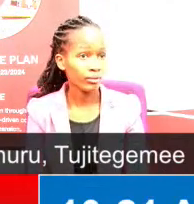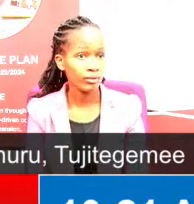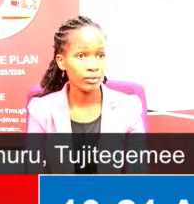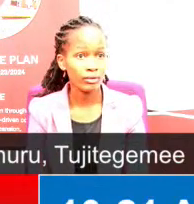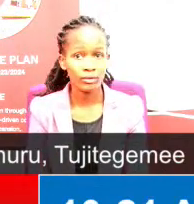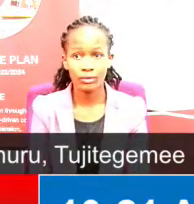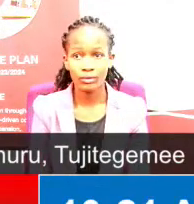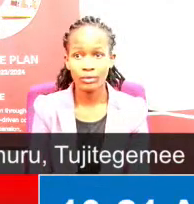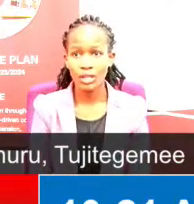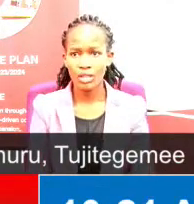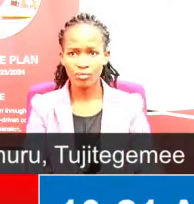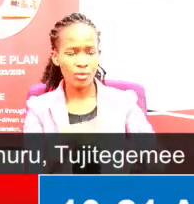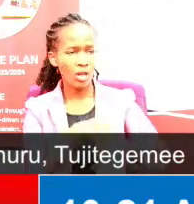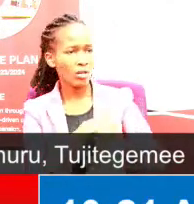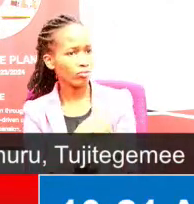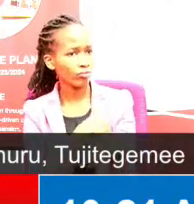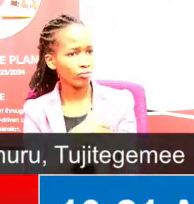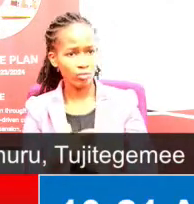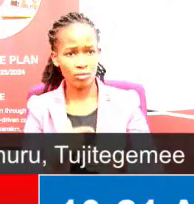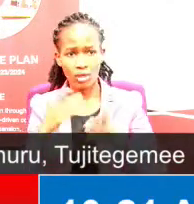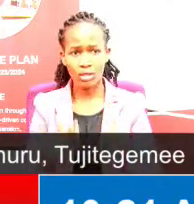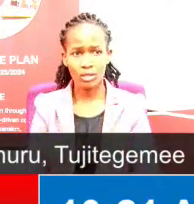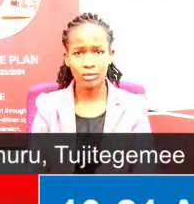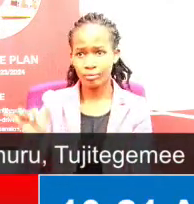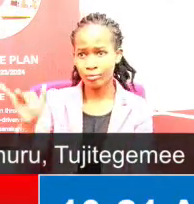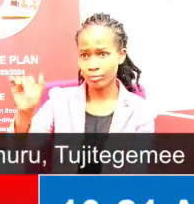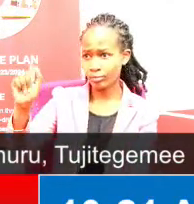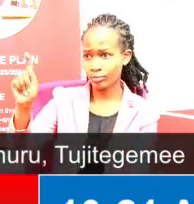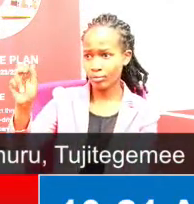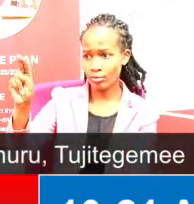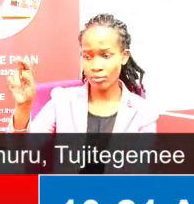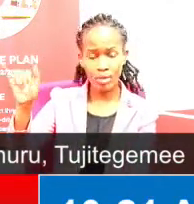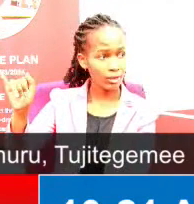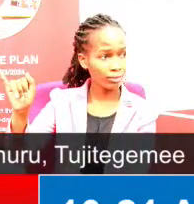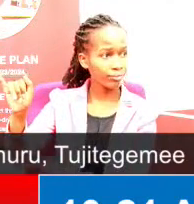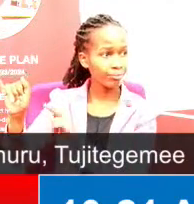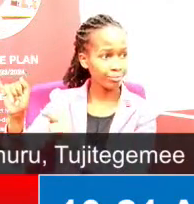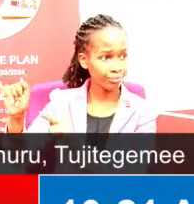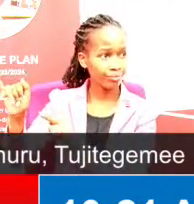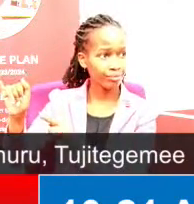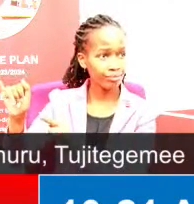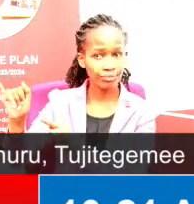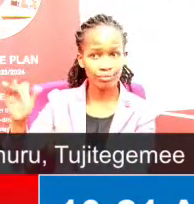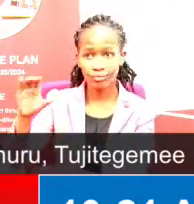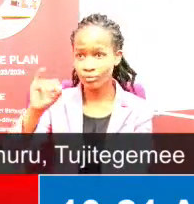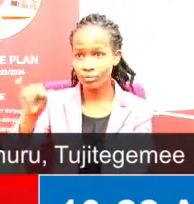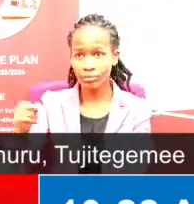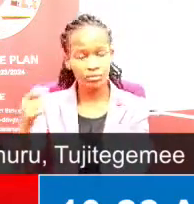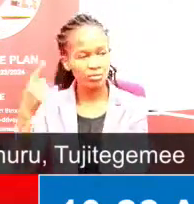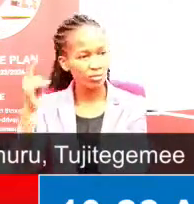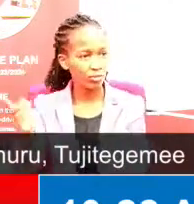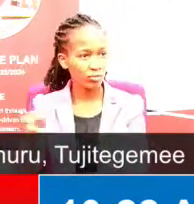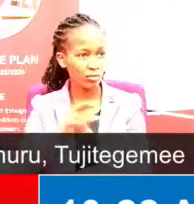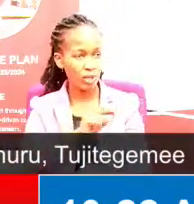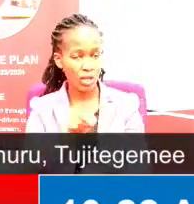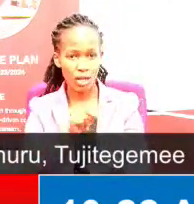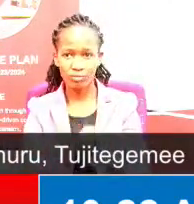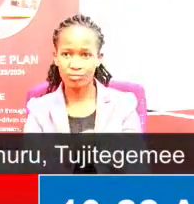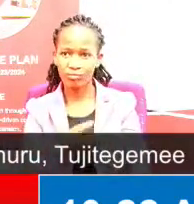Our chief guest, Honorable Ambassador Ukuri Atani Kanacho, CS National Treasury and